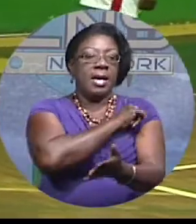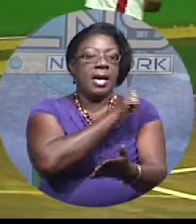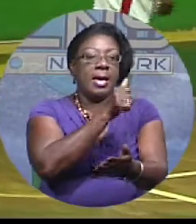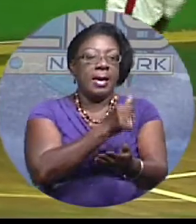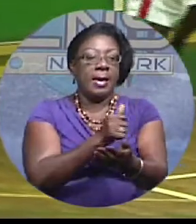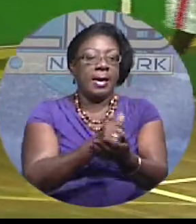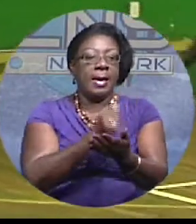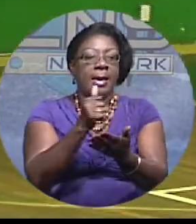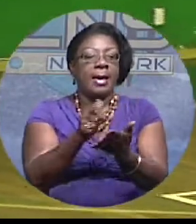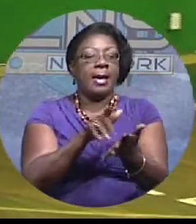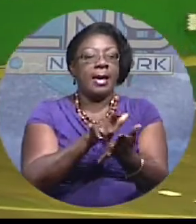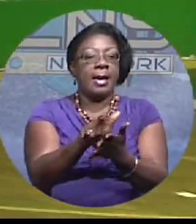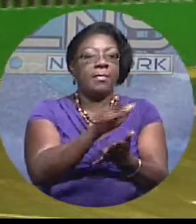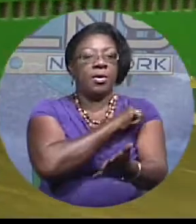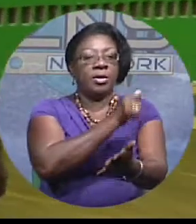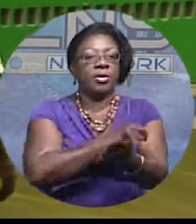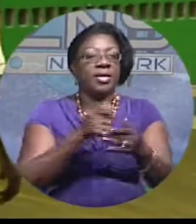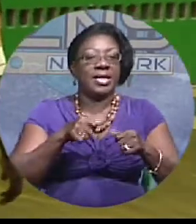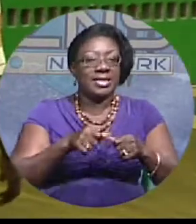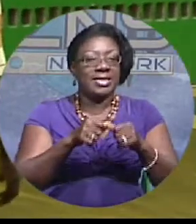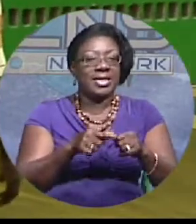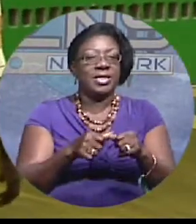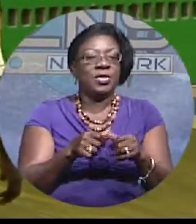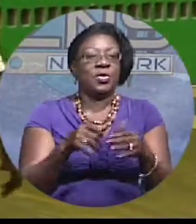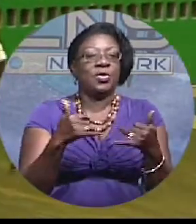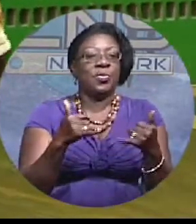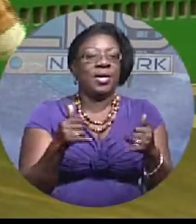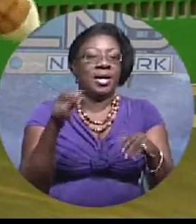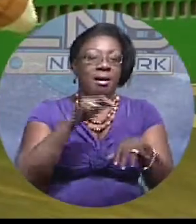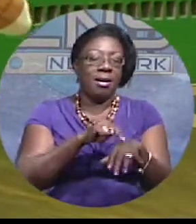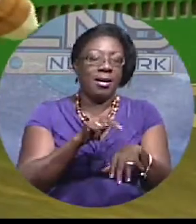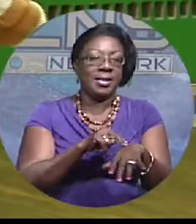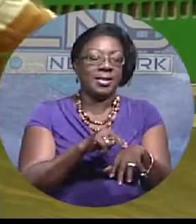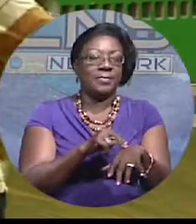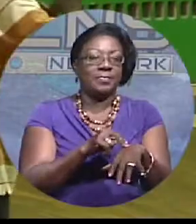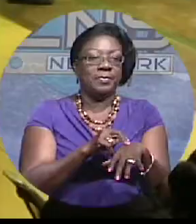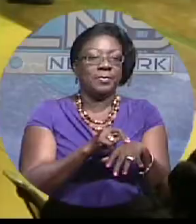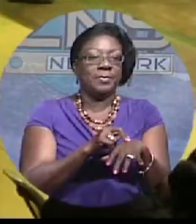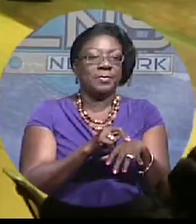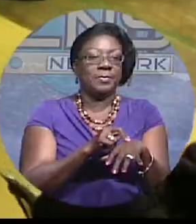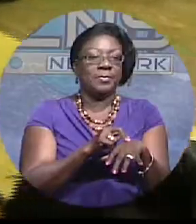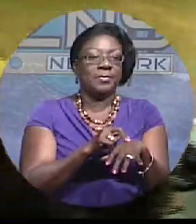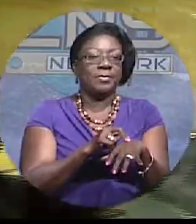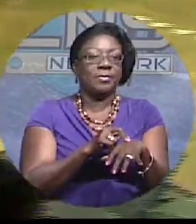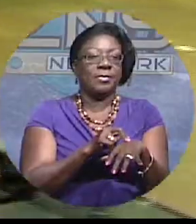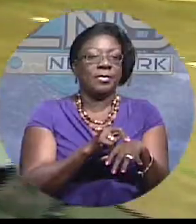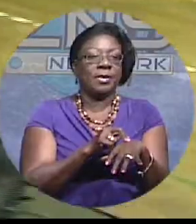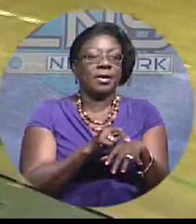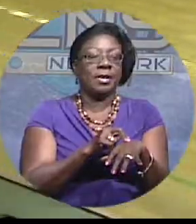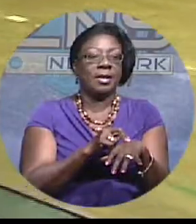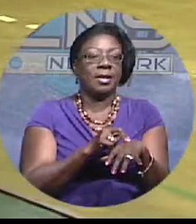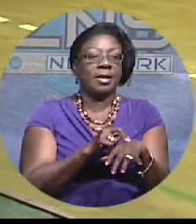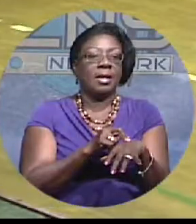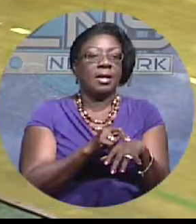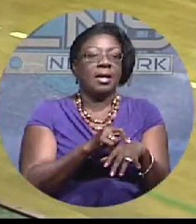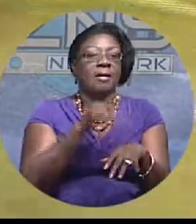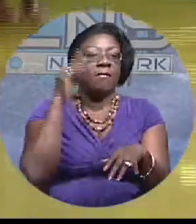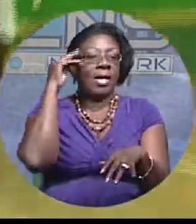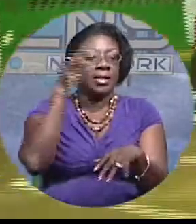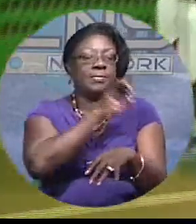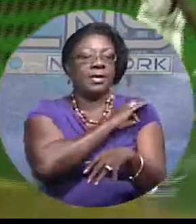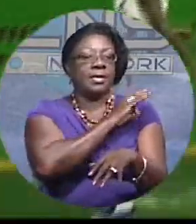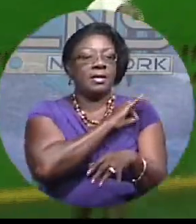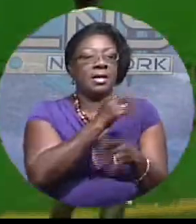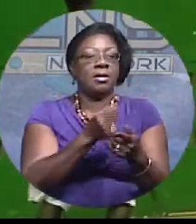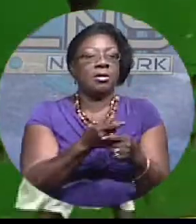push in the third quarter. The Royals don't box out, and Jarrell Coakley there for the tip-in. Vance McPhee now heating